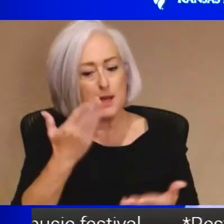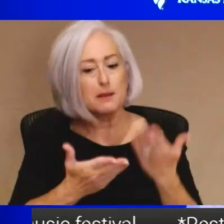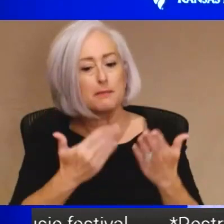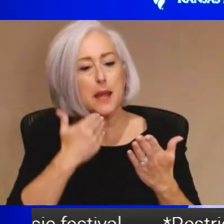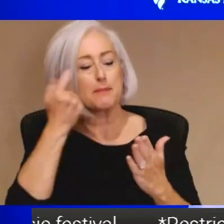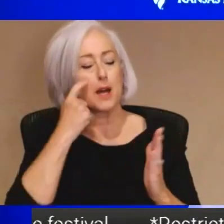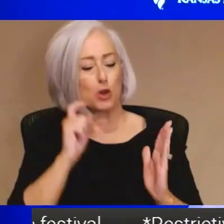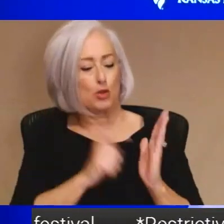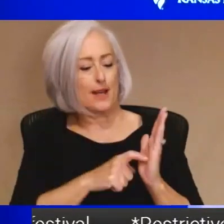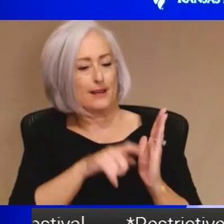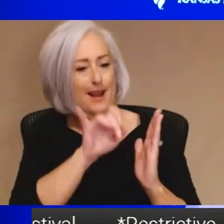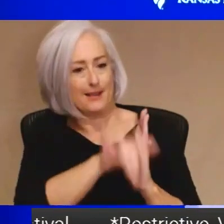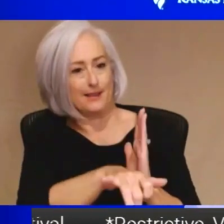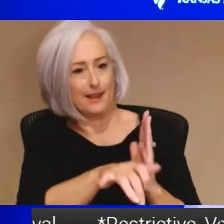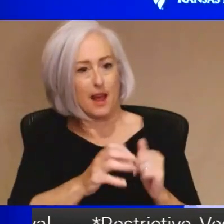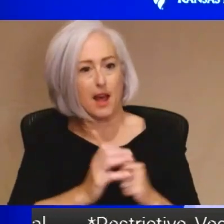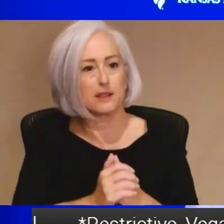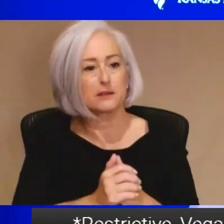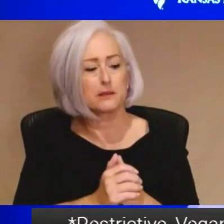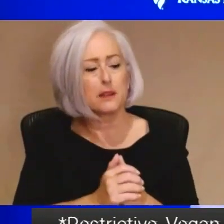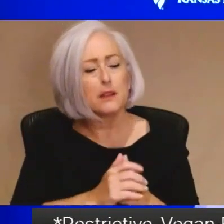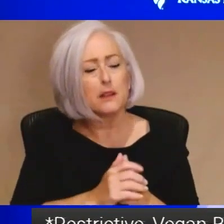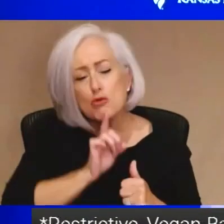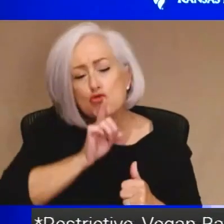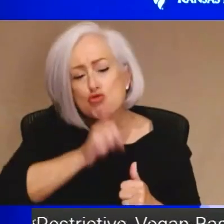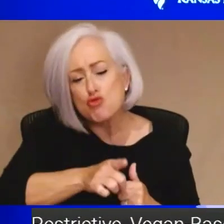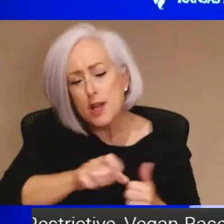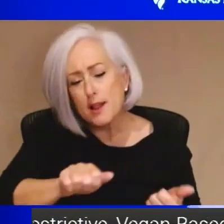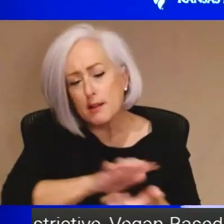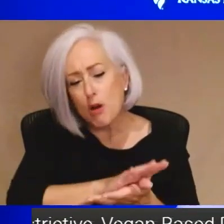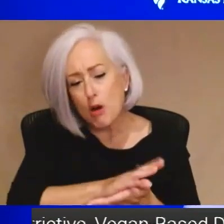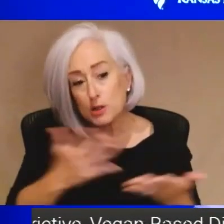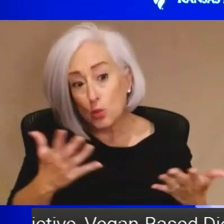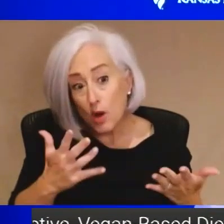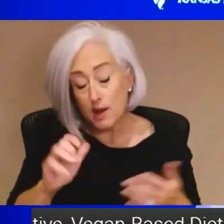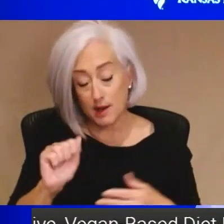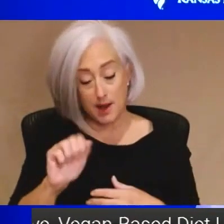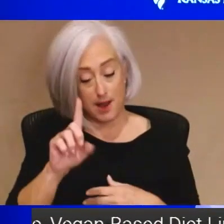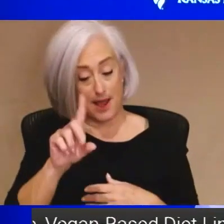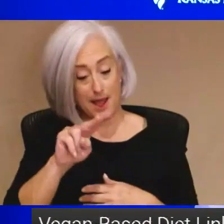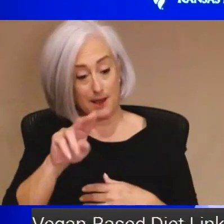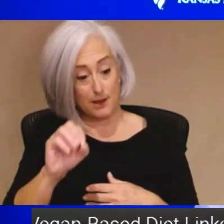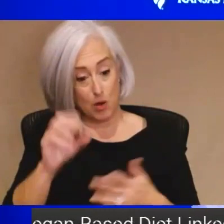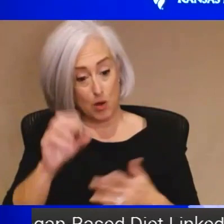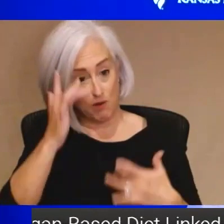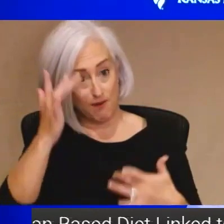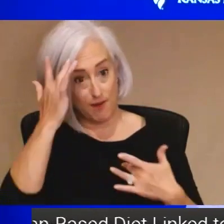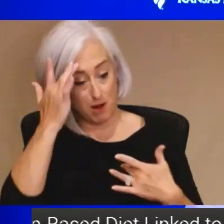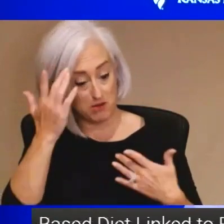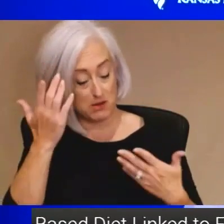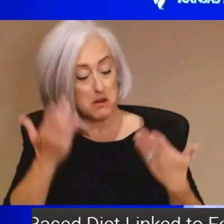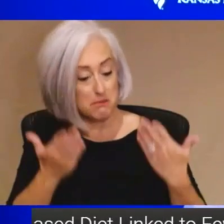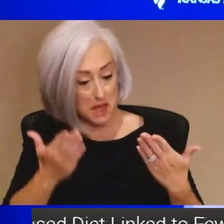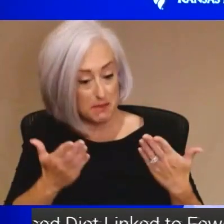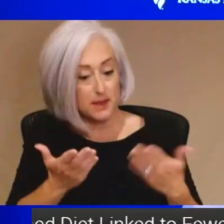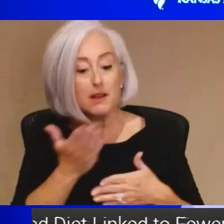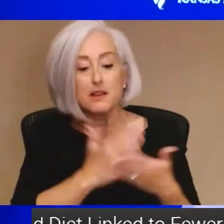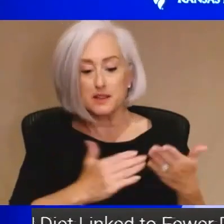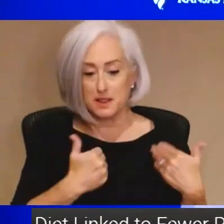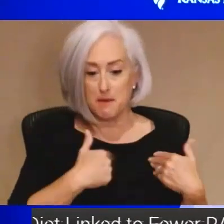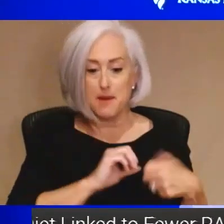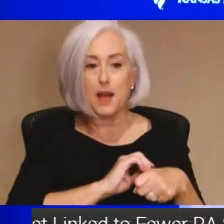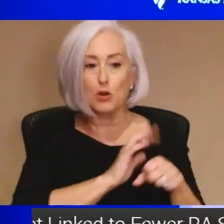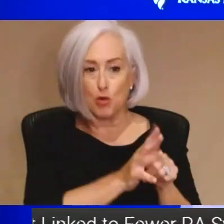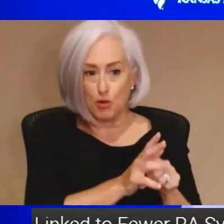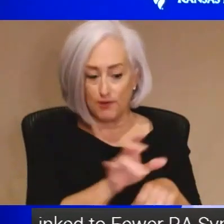true cause of this? Is it the adenovirus? We know that some of those cases had coronavirus as well. So I think it's a bunch of